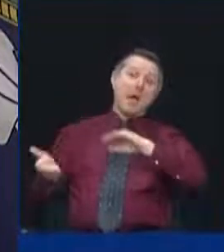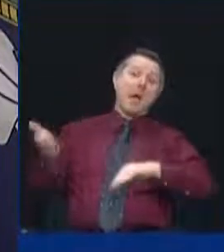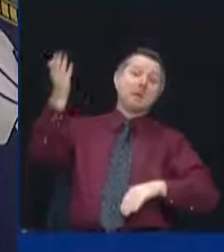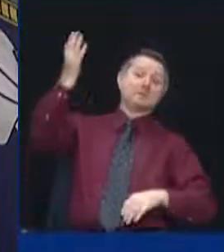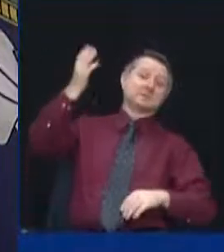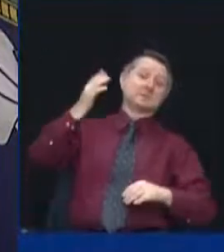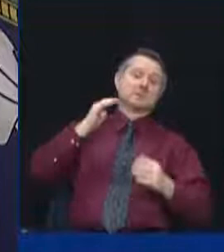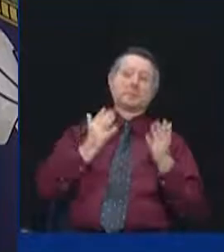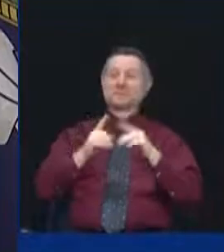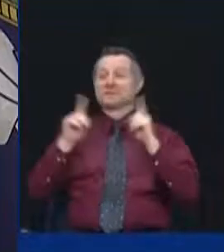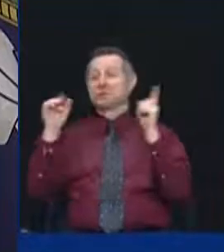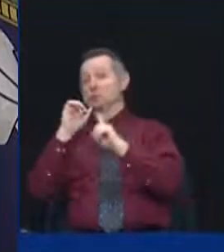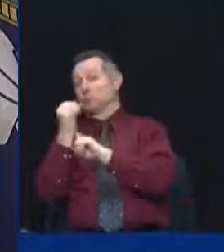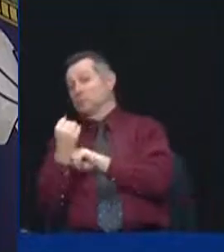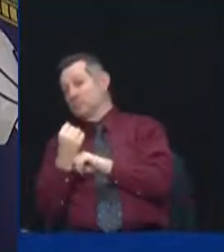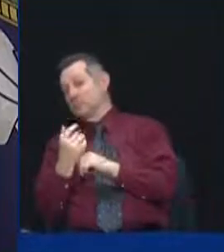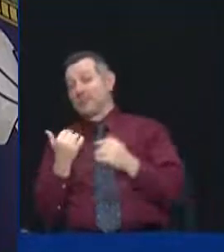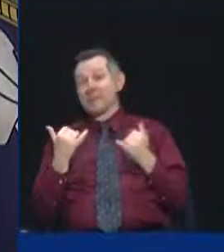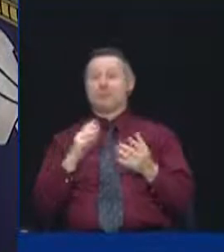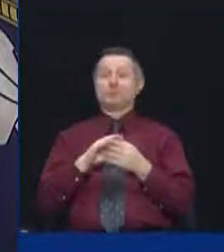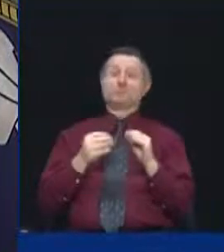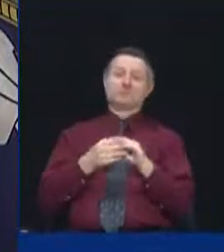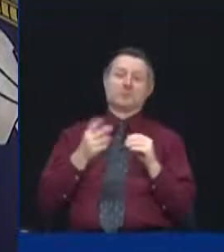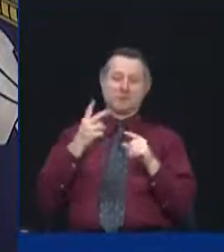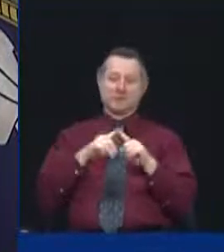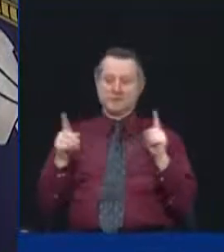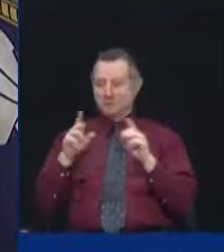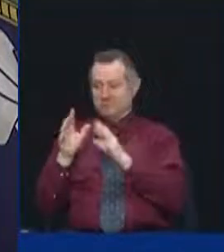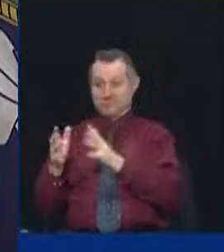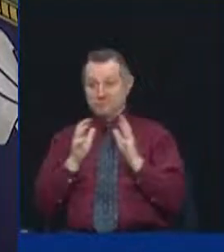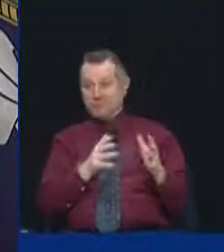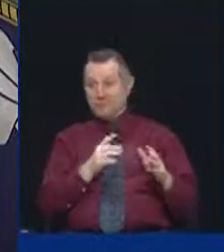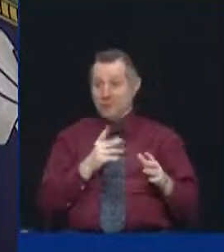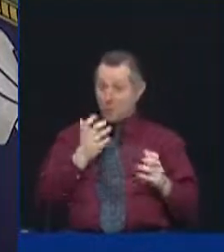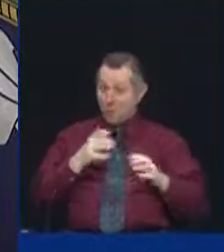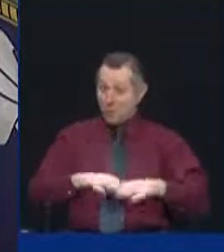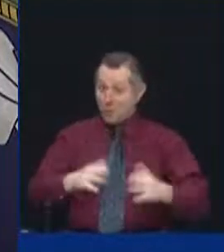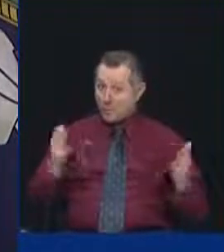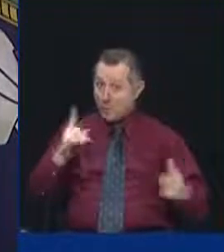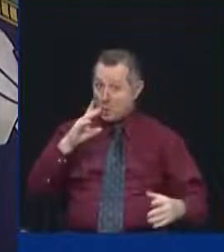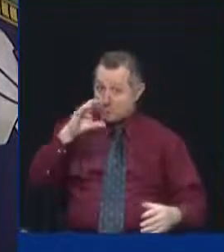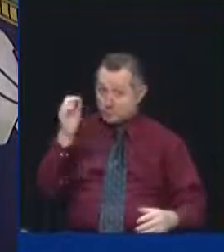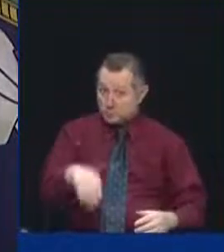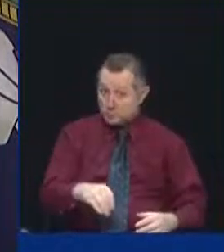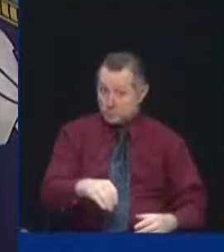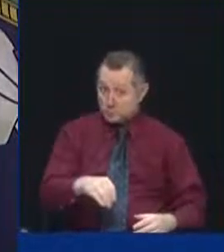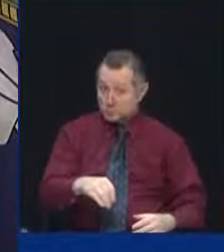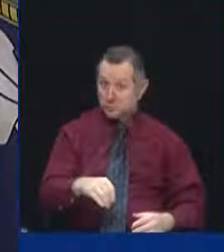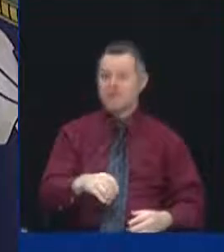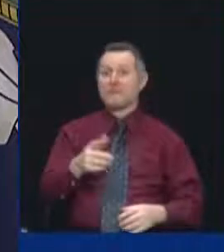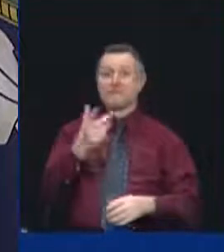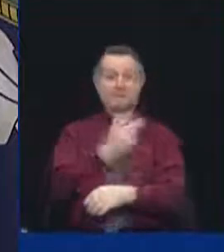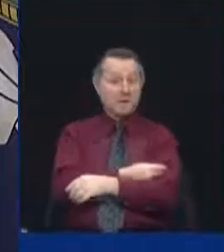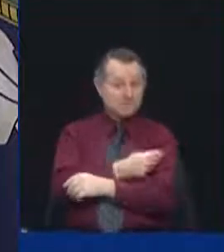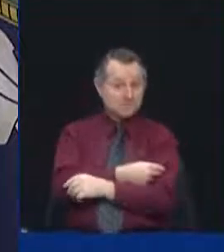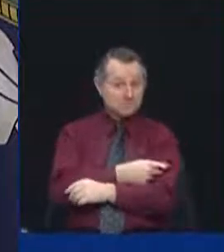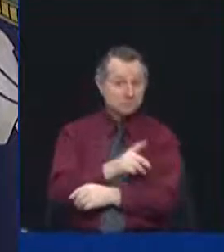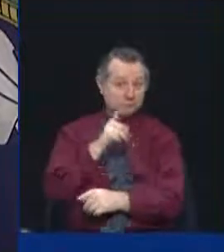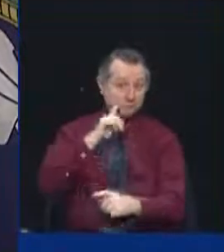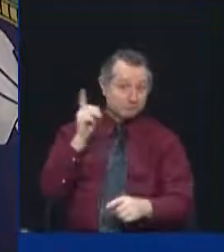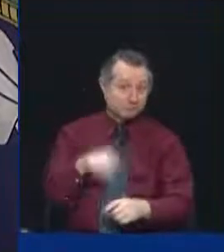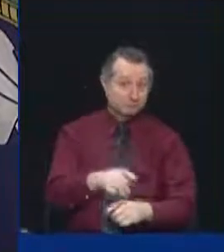places is, you want to open with 100% vaccinated? God bless. And I'm looking